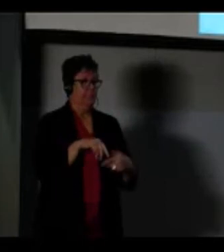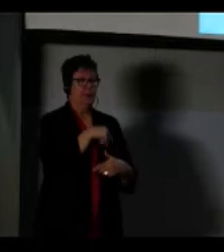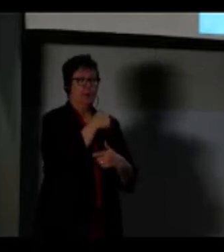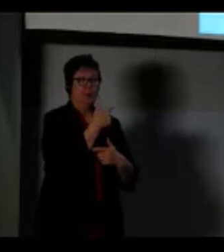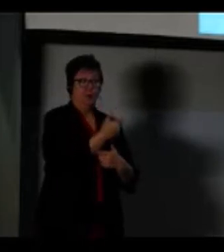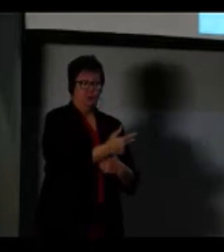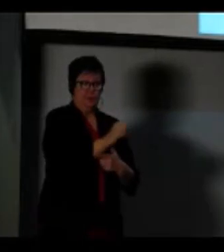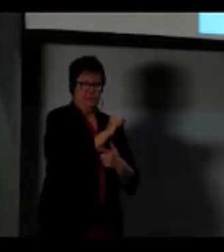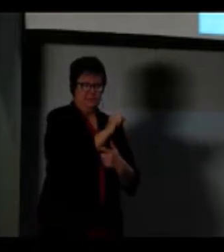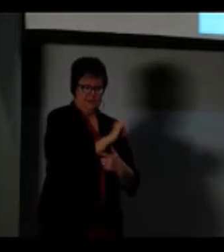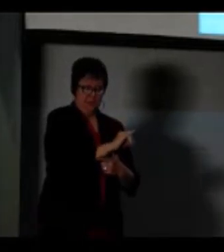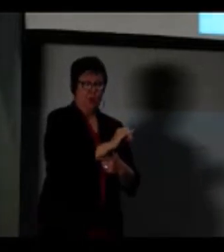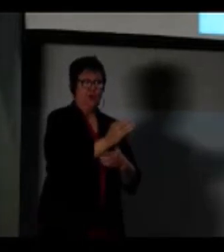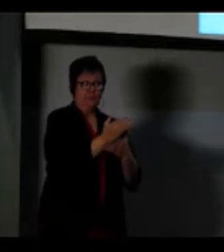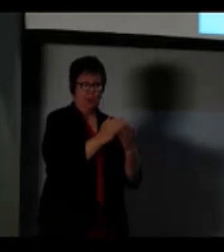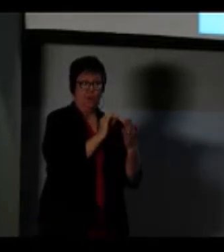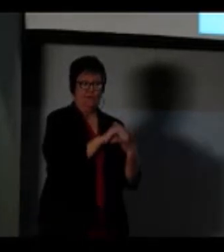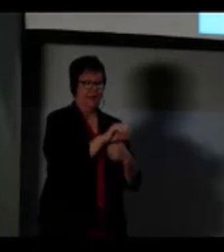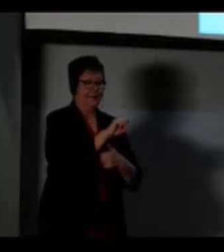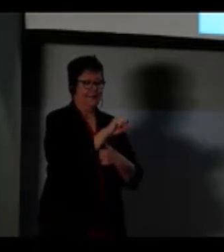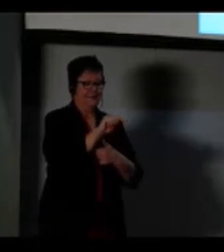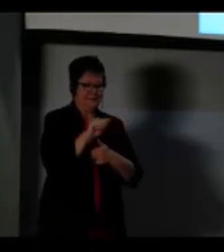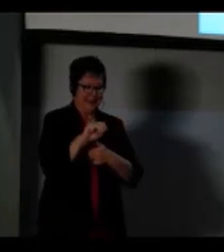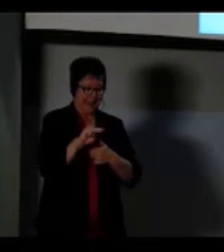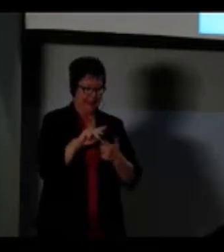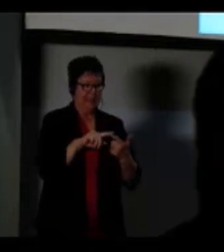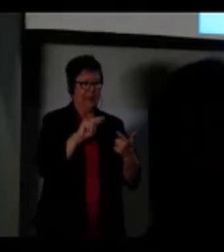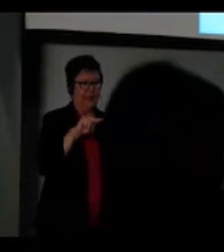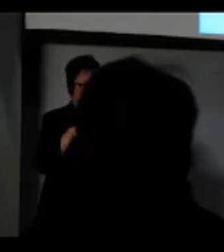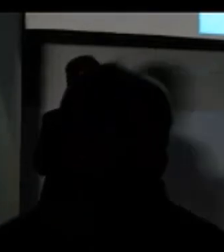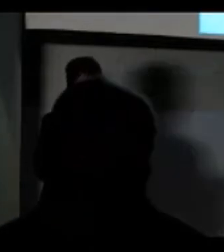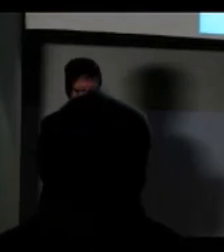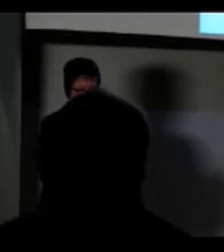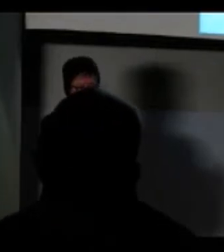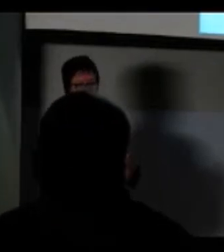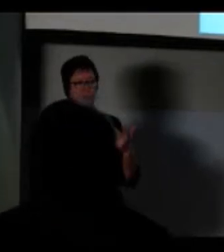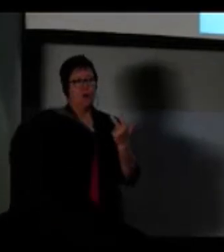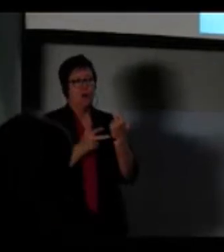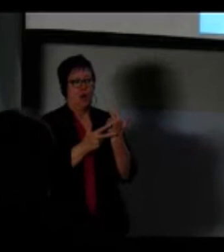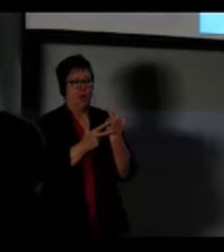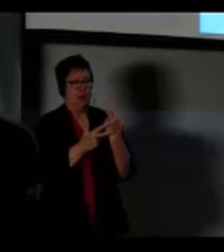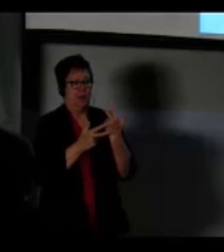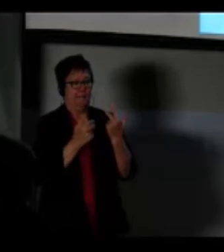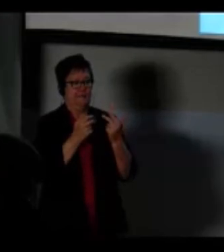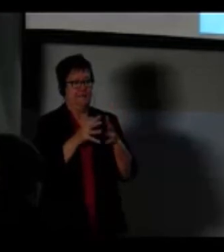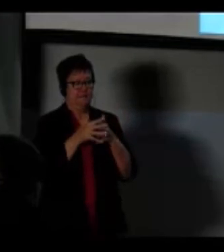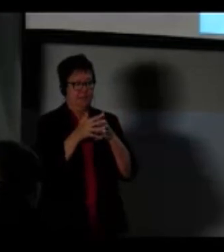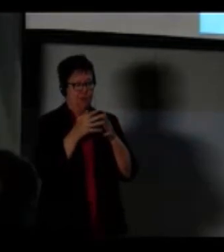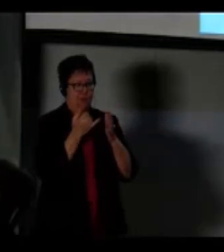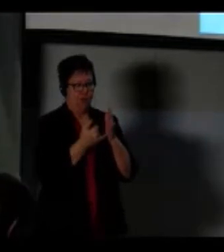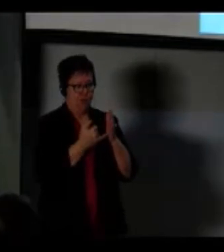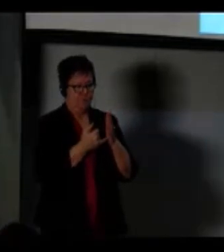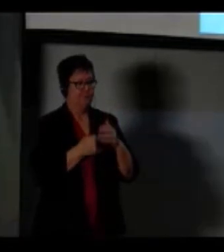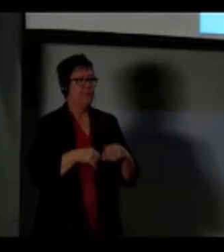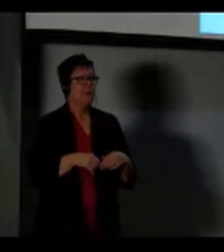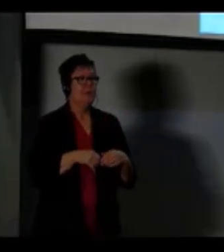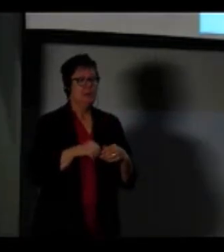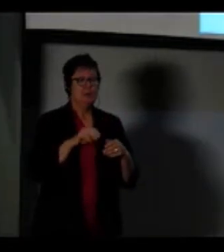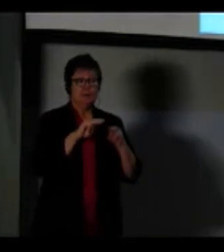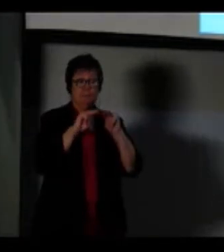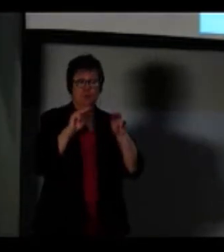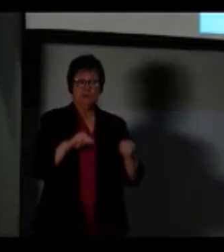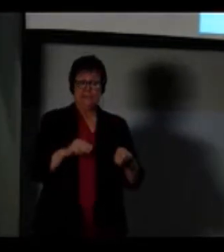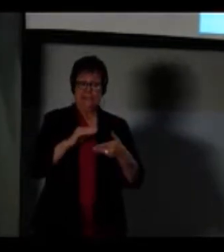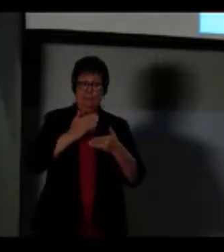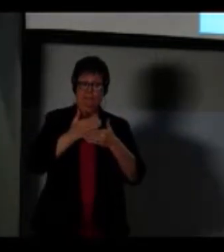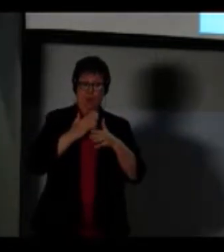Smithsonian units are part of the mix, SAM, NPG, and the Archives of American Art. The museum partners are from